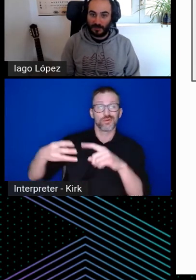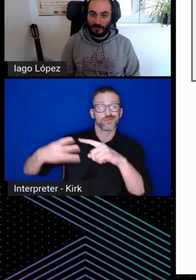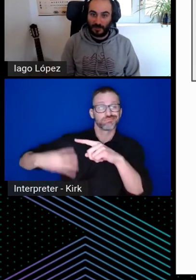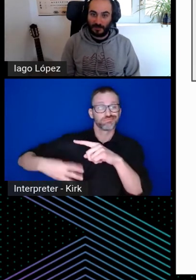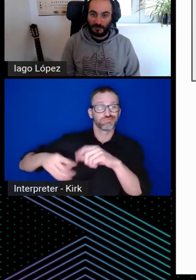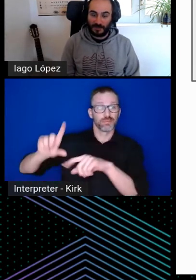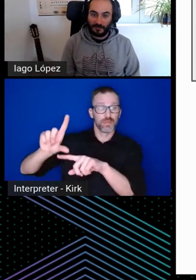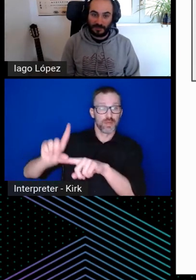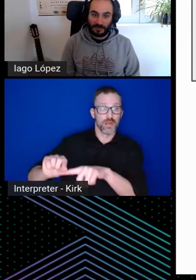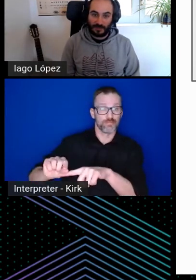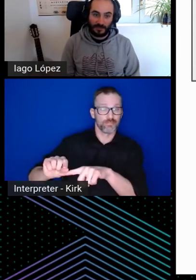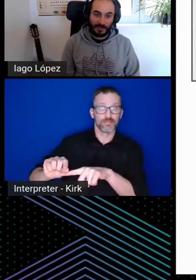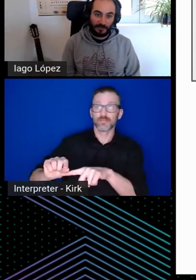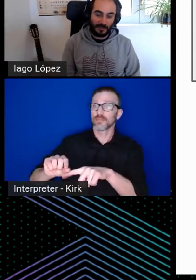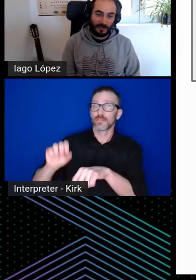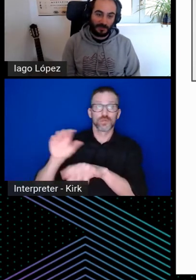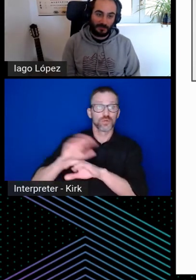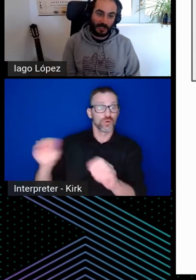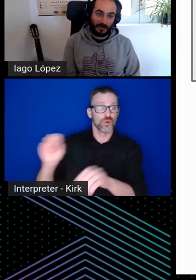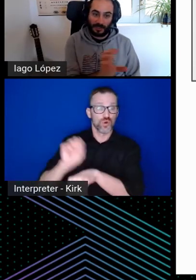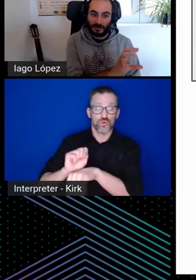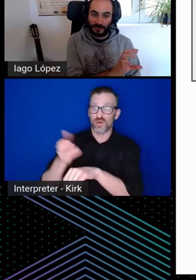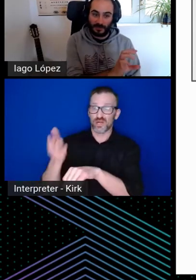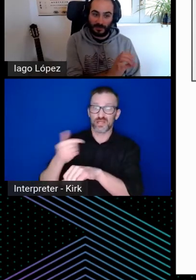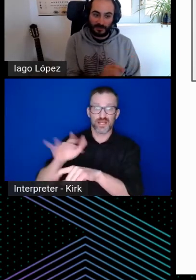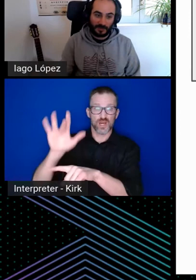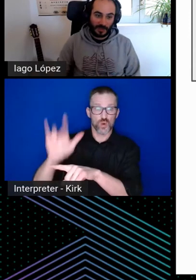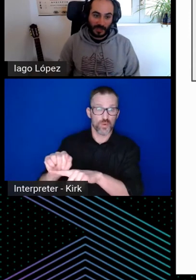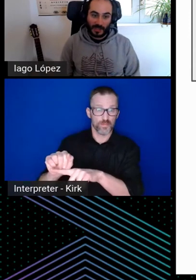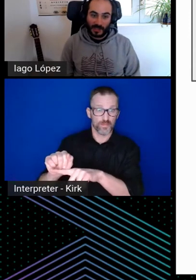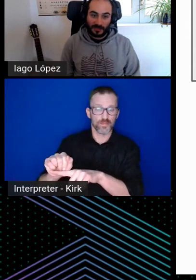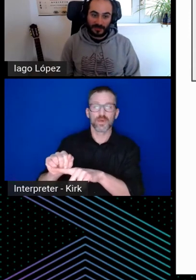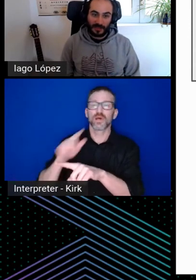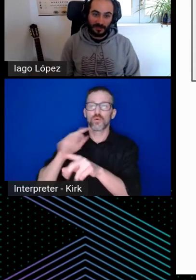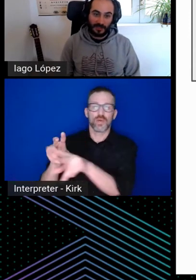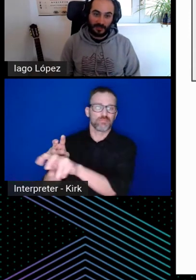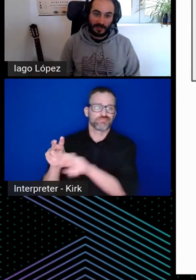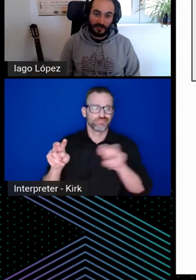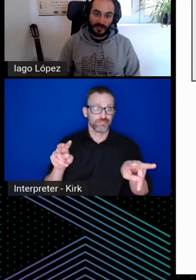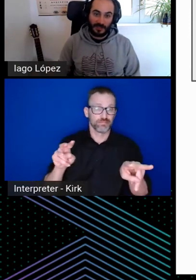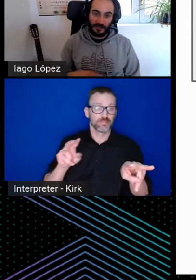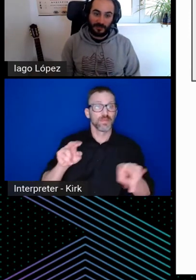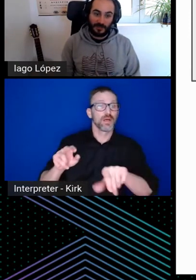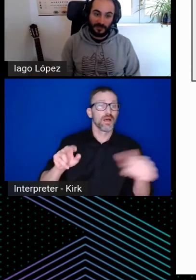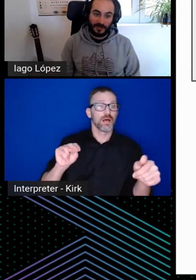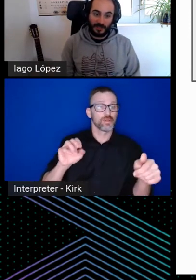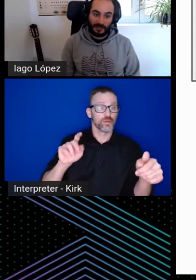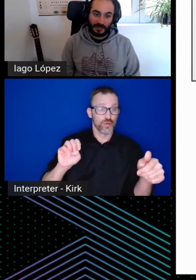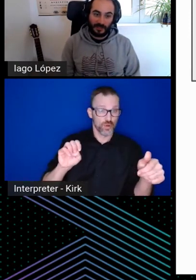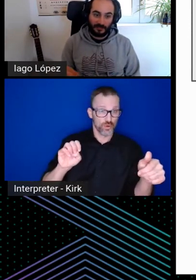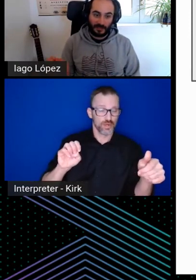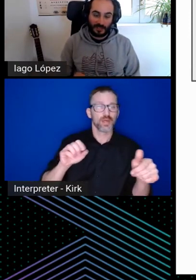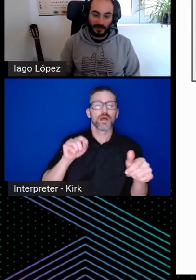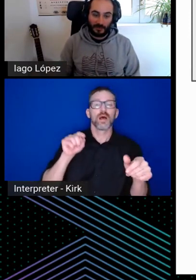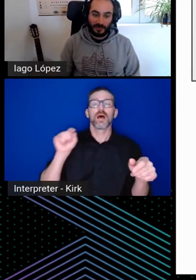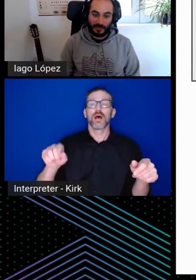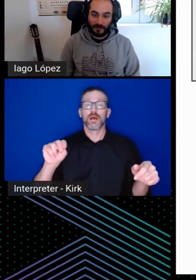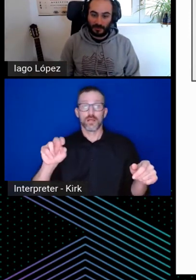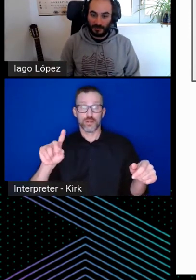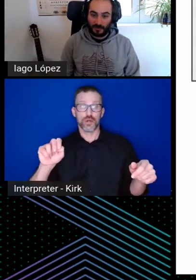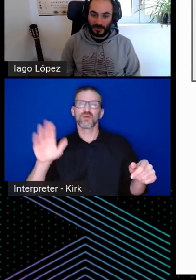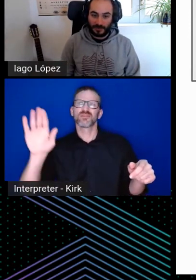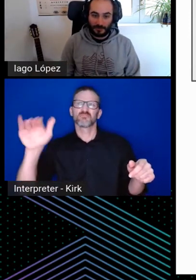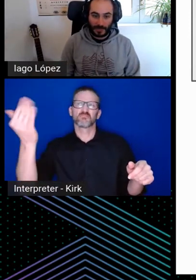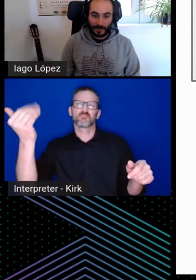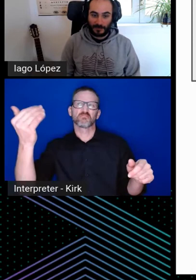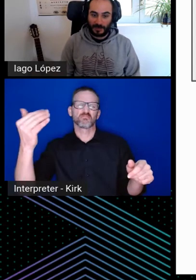so no workload is running there and everything is reallocated to other nodes, it sets another annotation on the node saying, hey, you can reboot now,